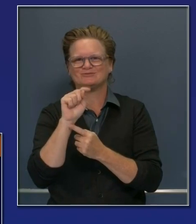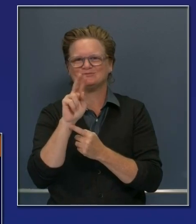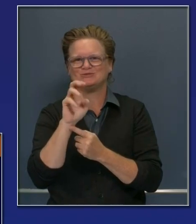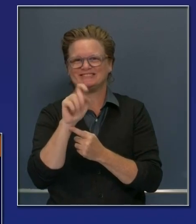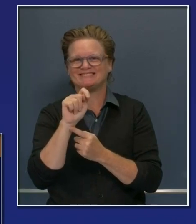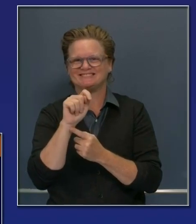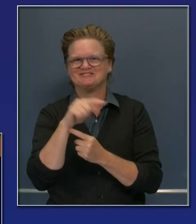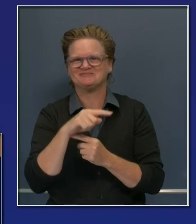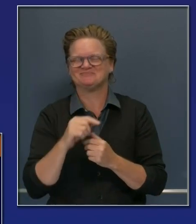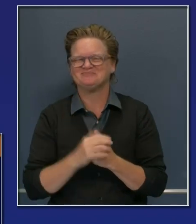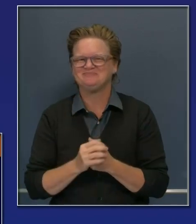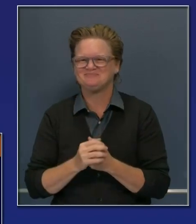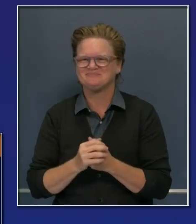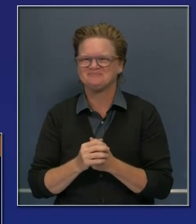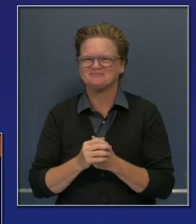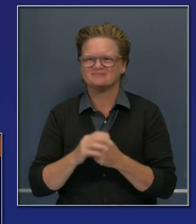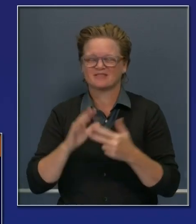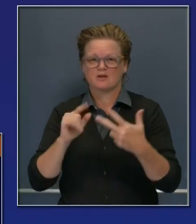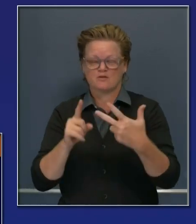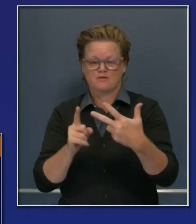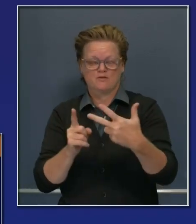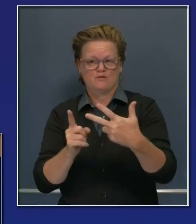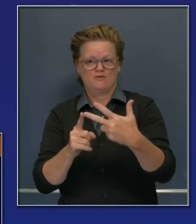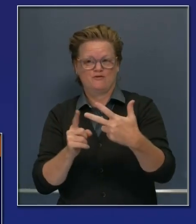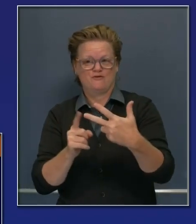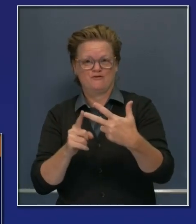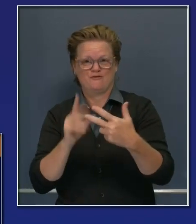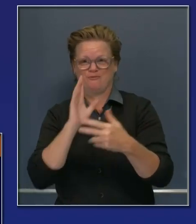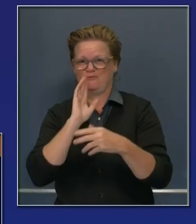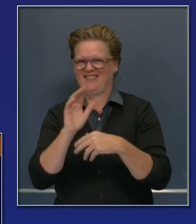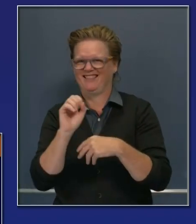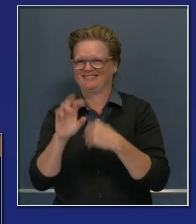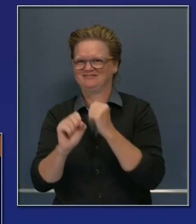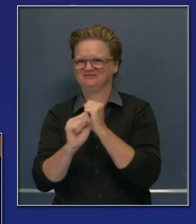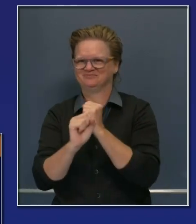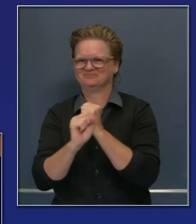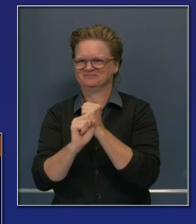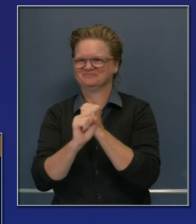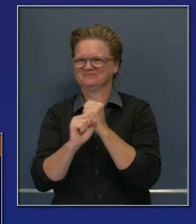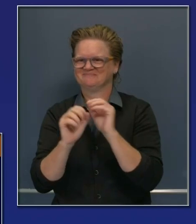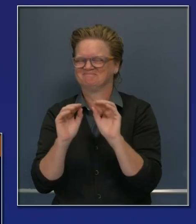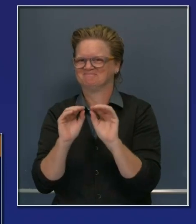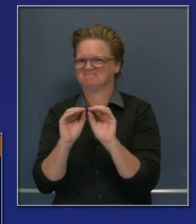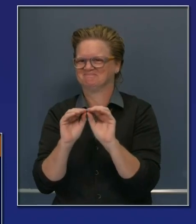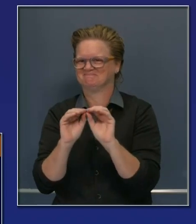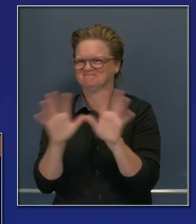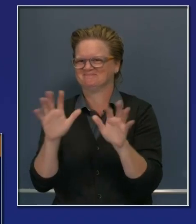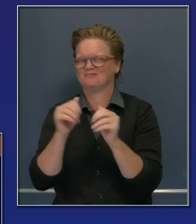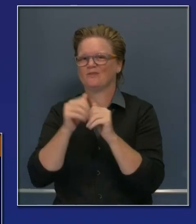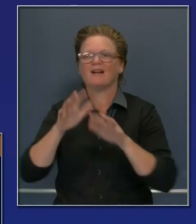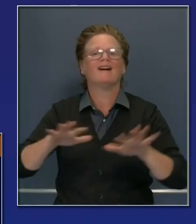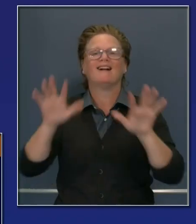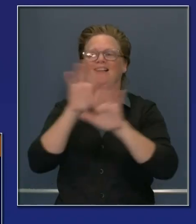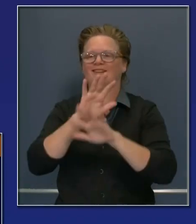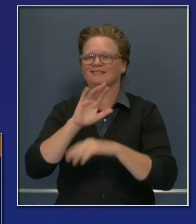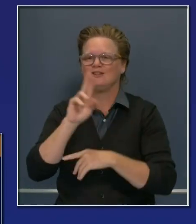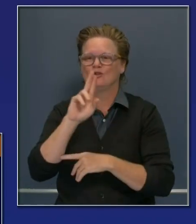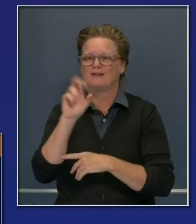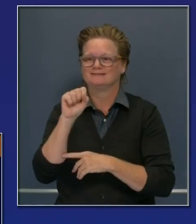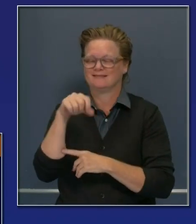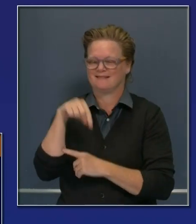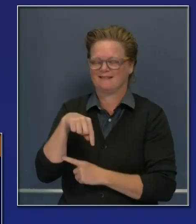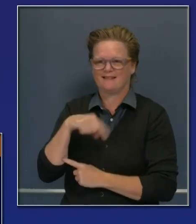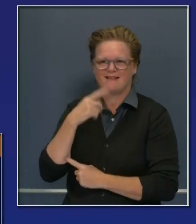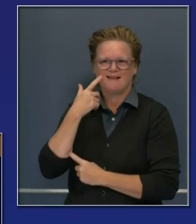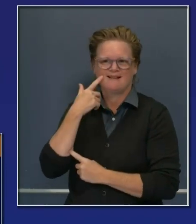mask PSAs that are now being put out nationwide, but in partnership here in the state of California. And we couldn't